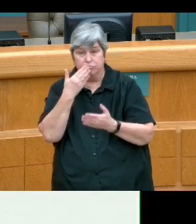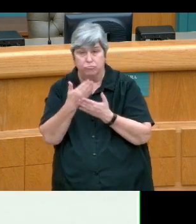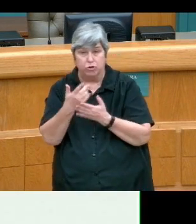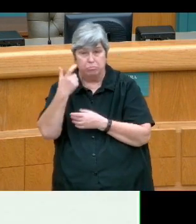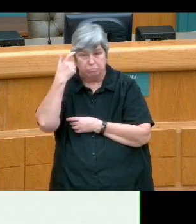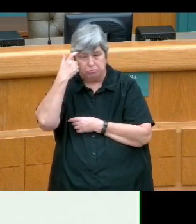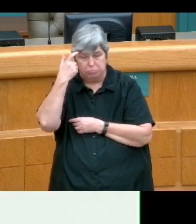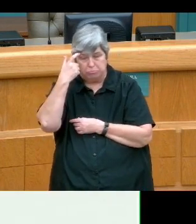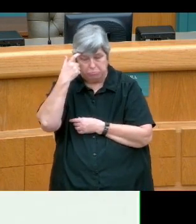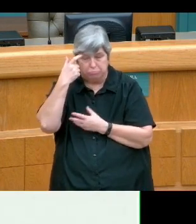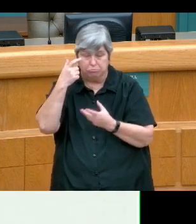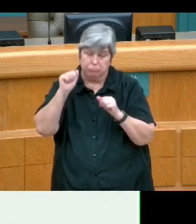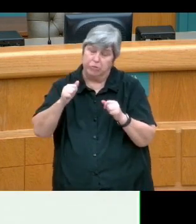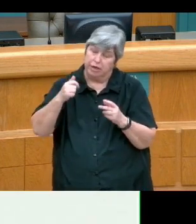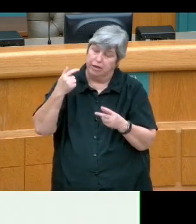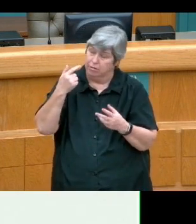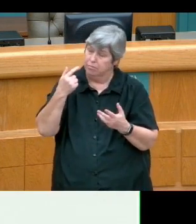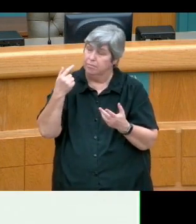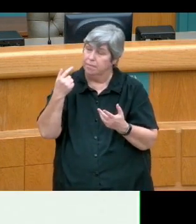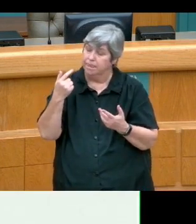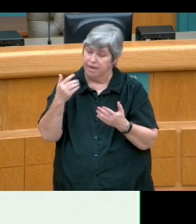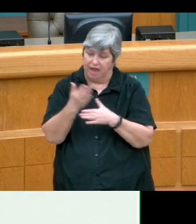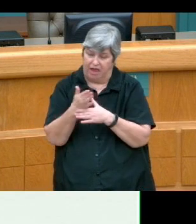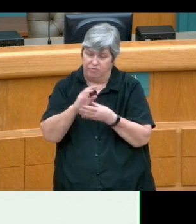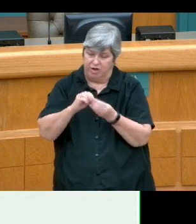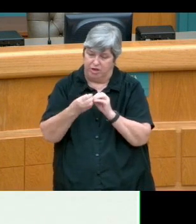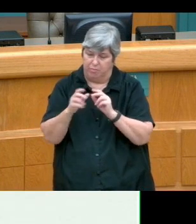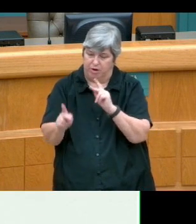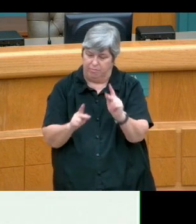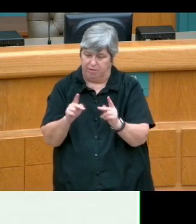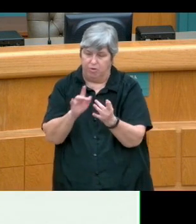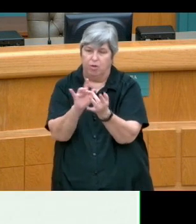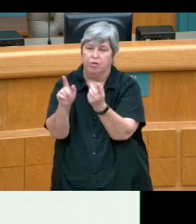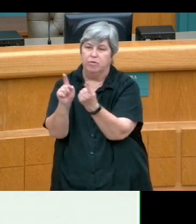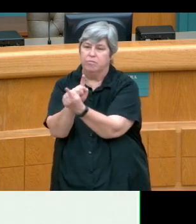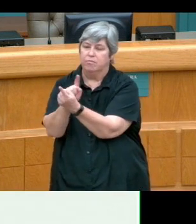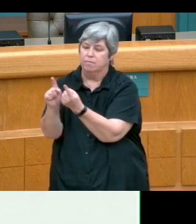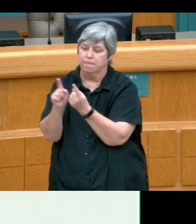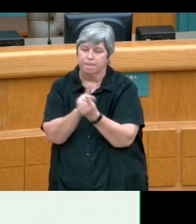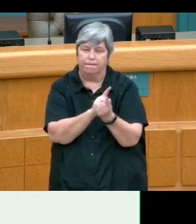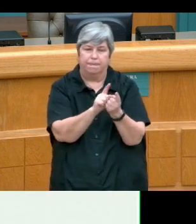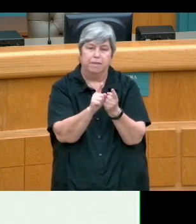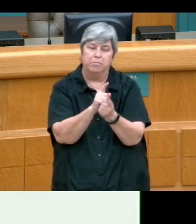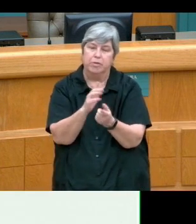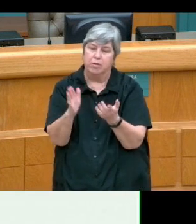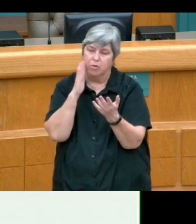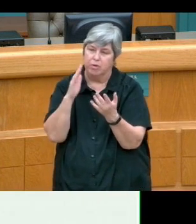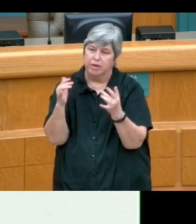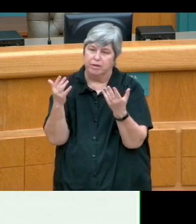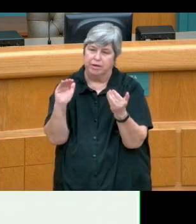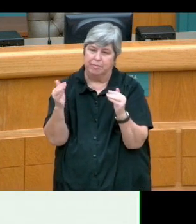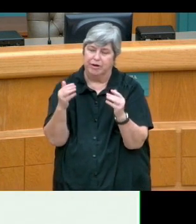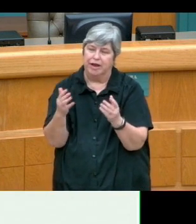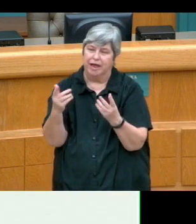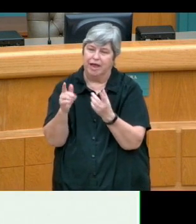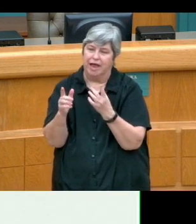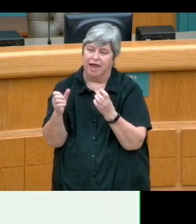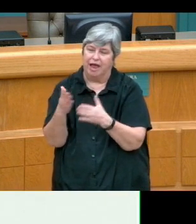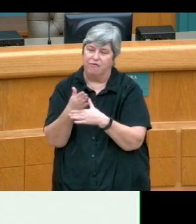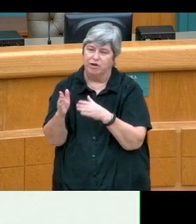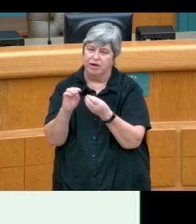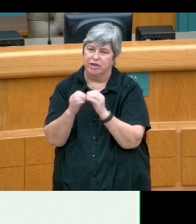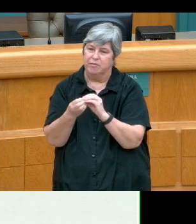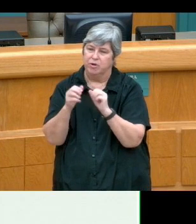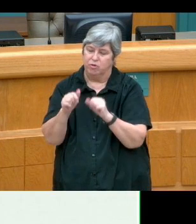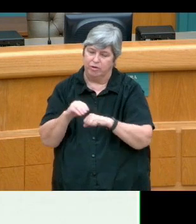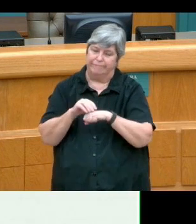logical jump that you can make to the average number of people that you come into contact with would be proportional to the average number of people that you